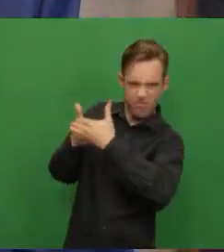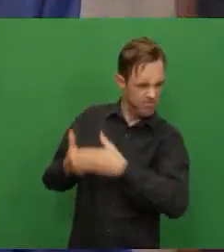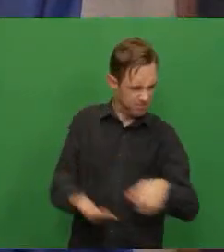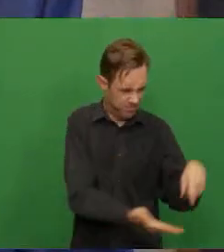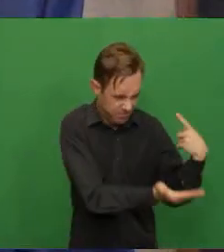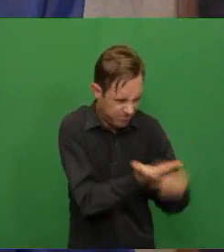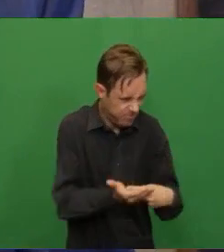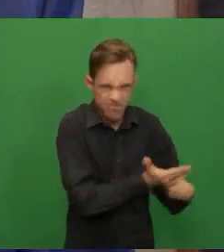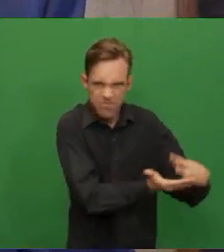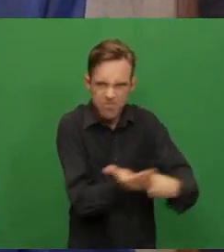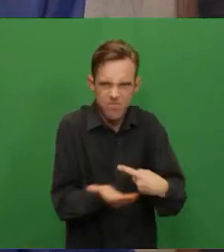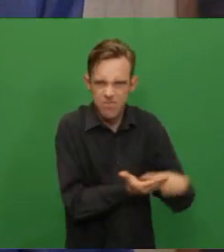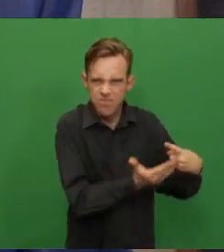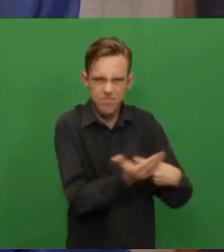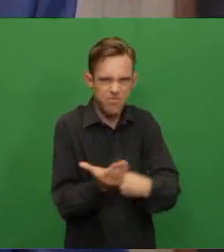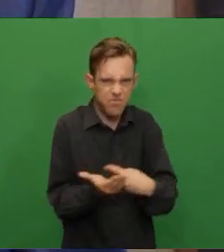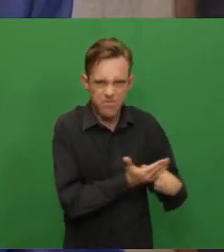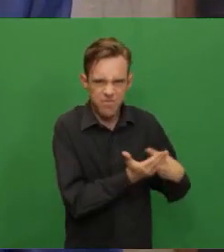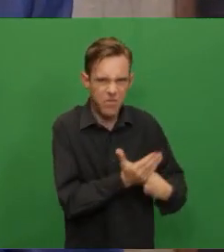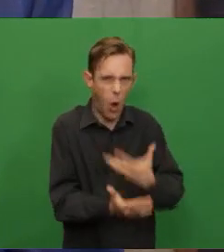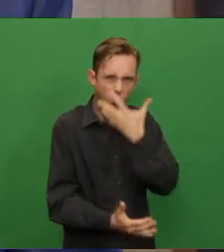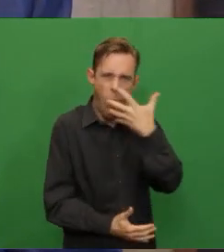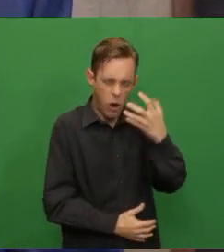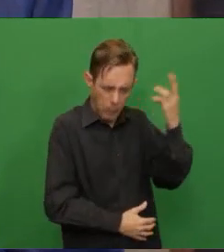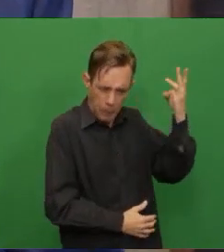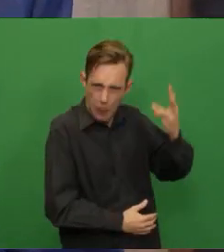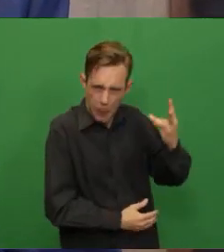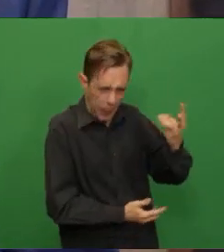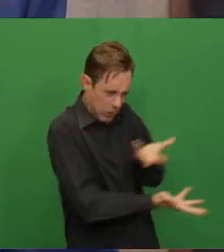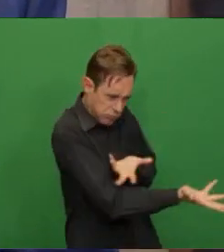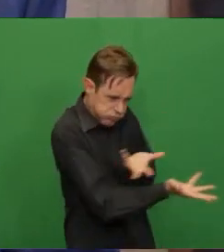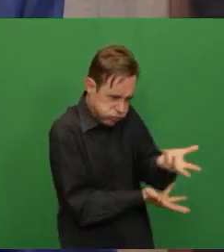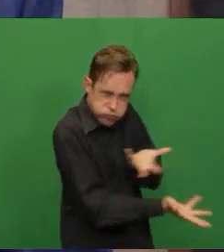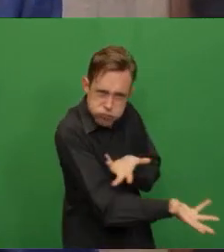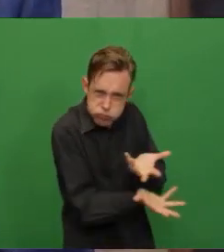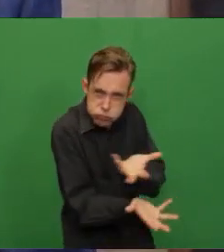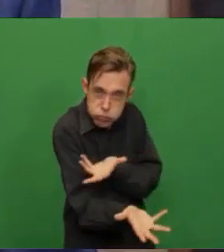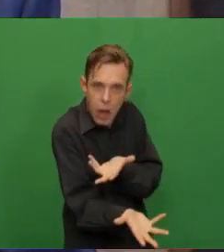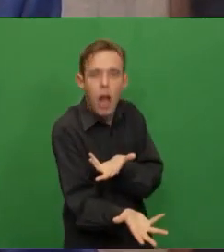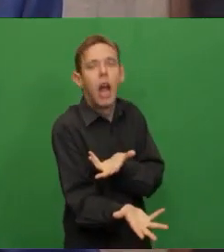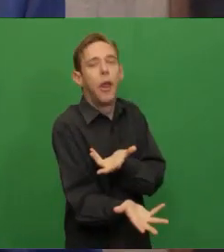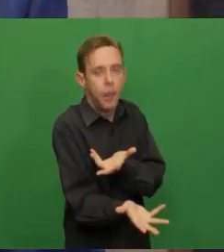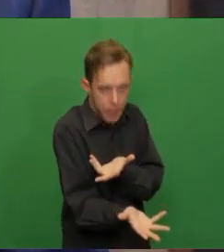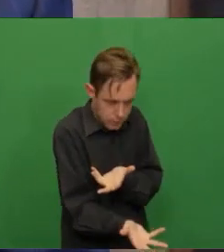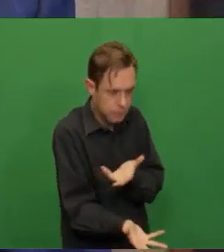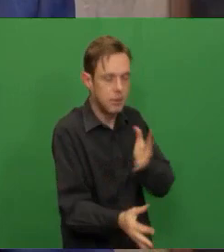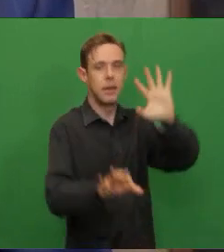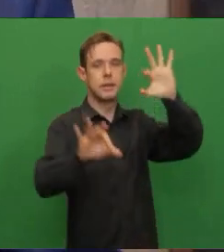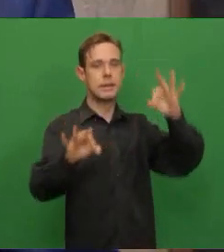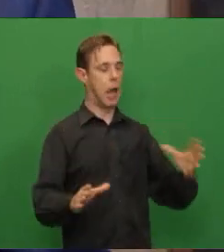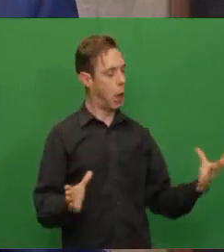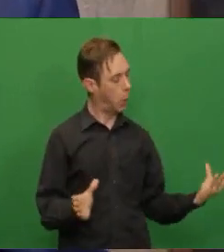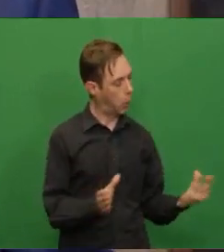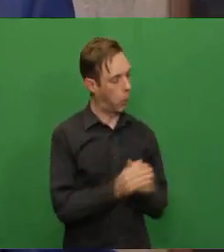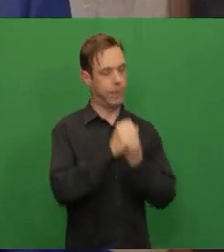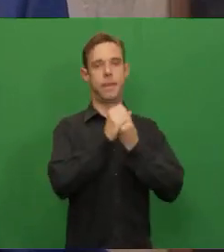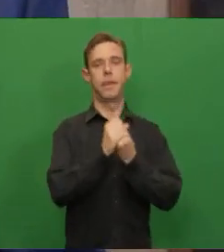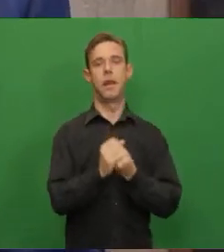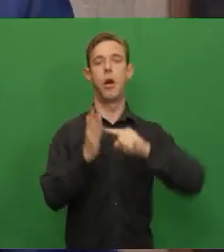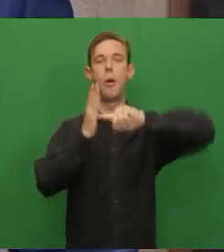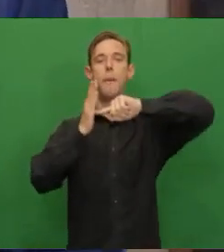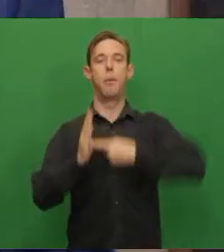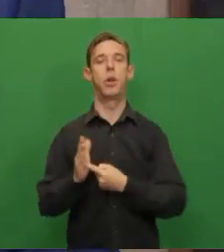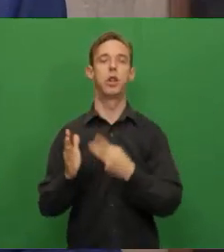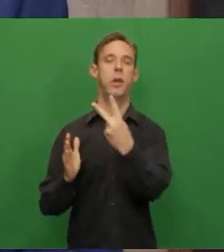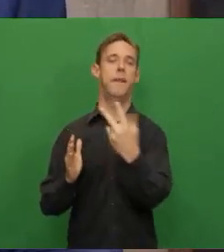the end, a decision that was taken was that let us go with the 25 basis point hike.